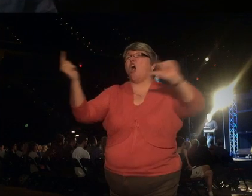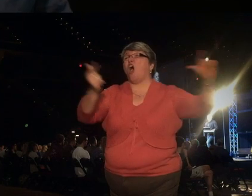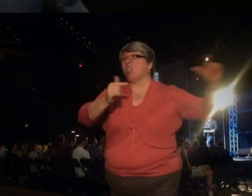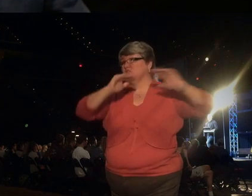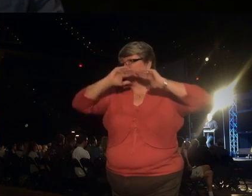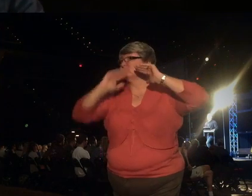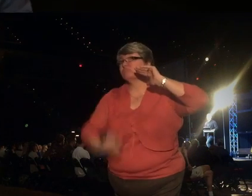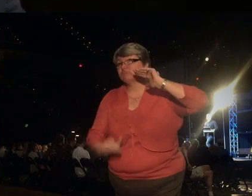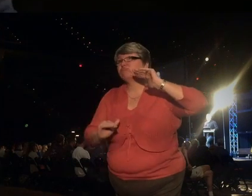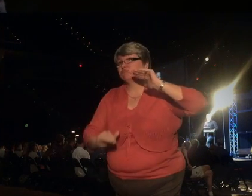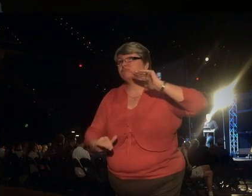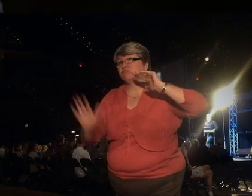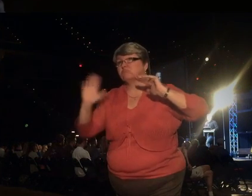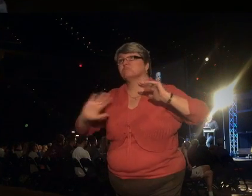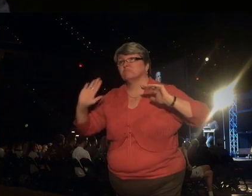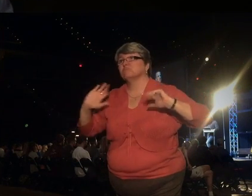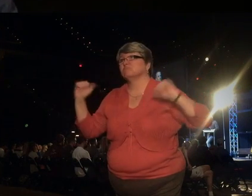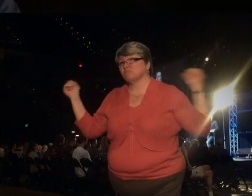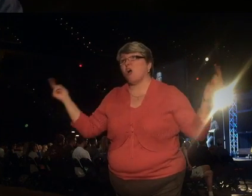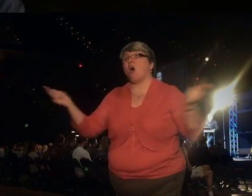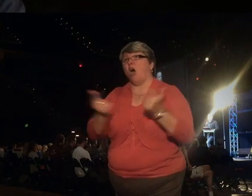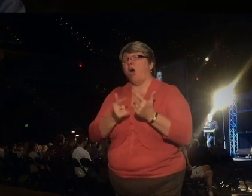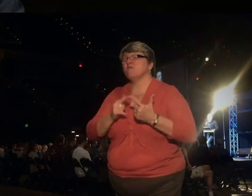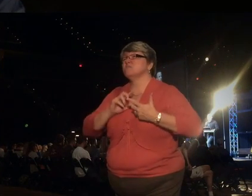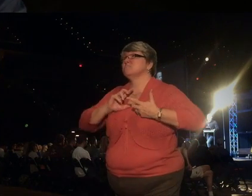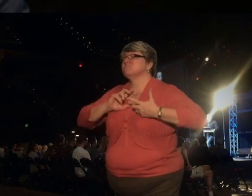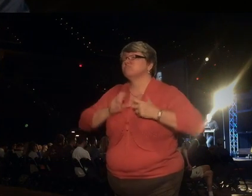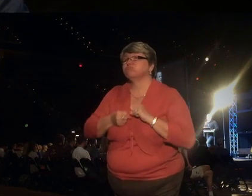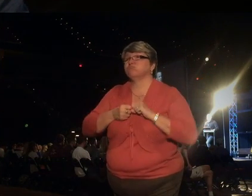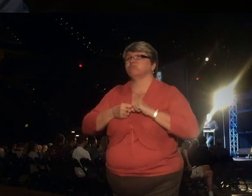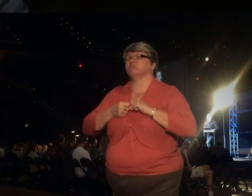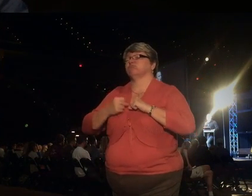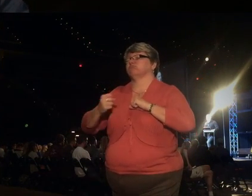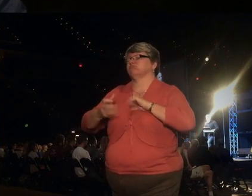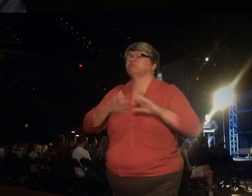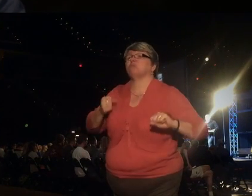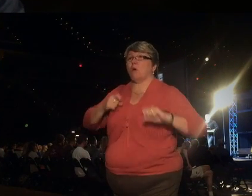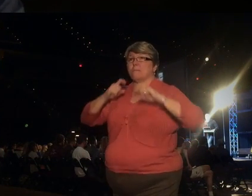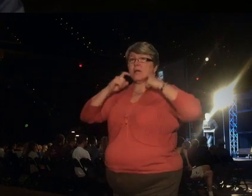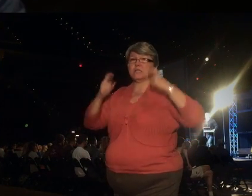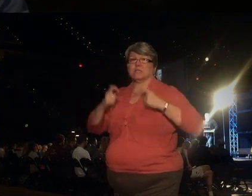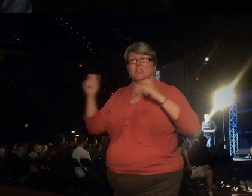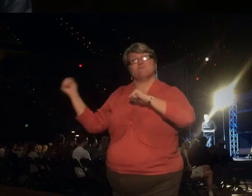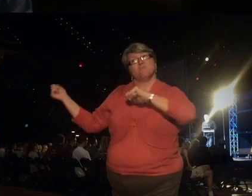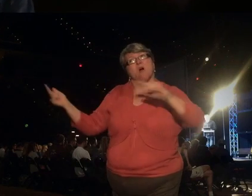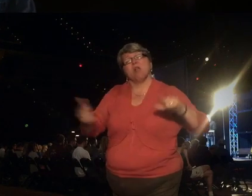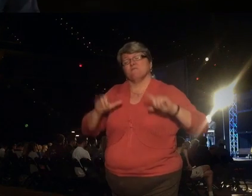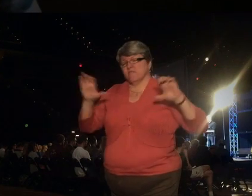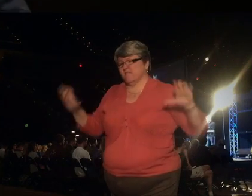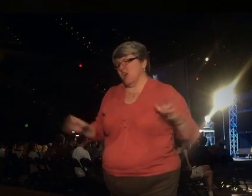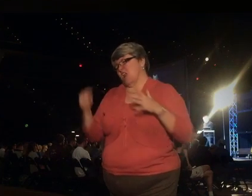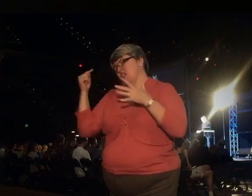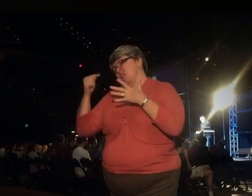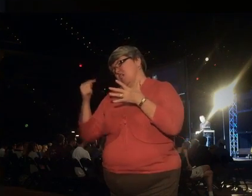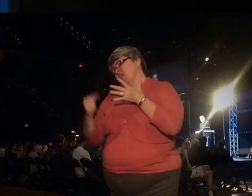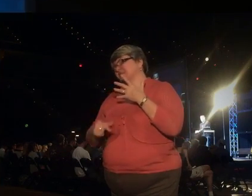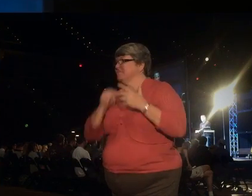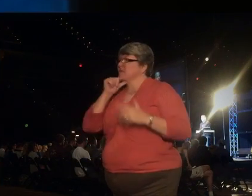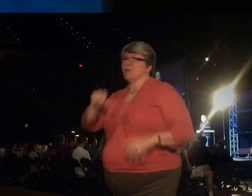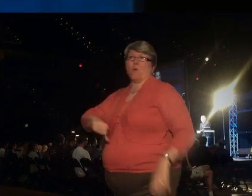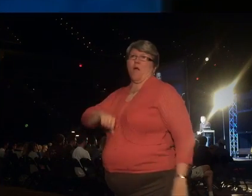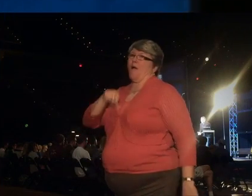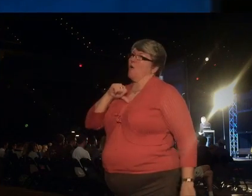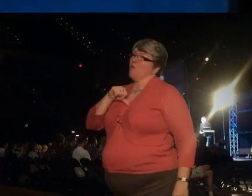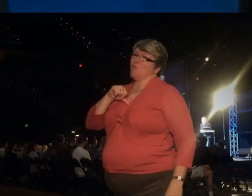us have been devastated by sin. All of us have done things that we're not proud of. All of us have